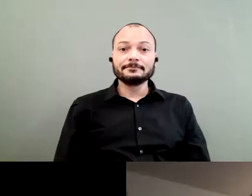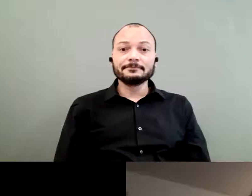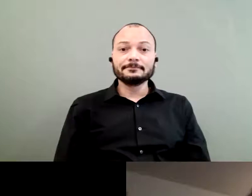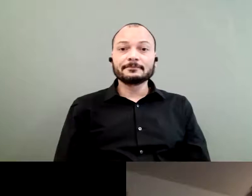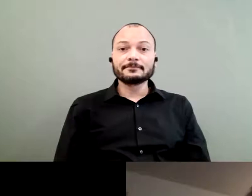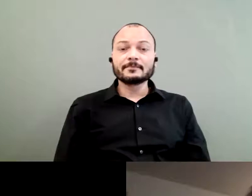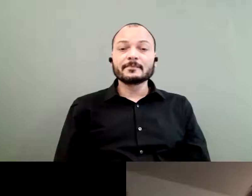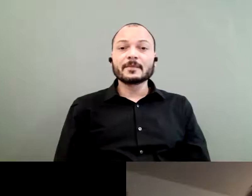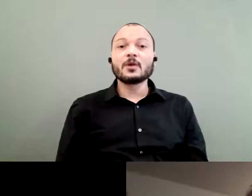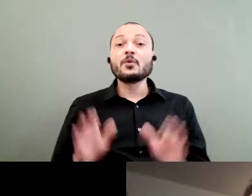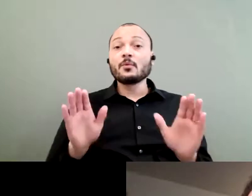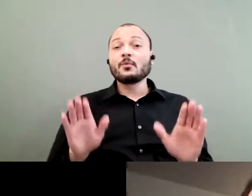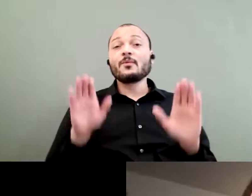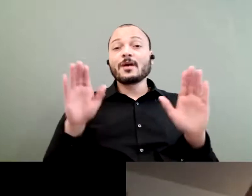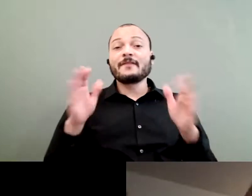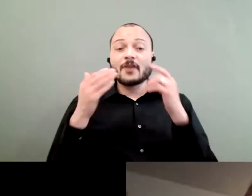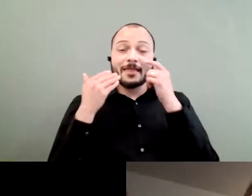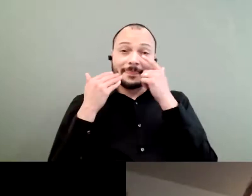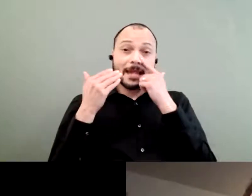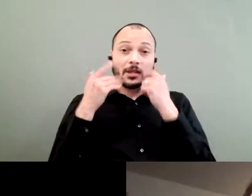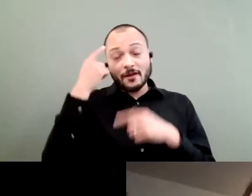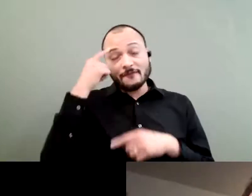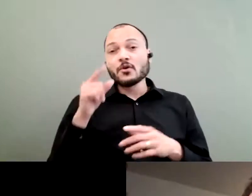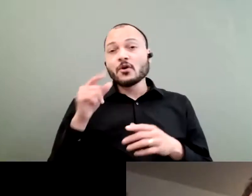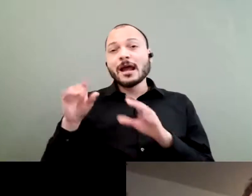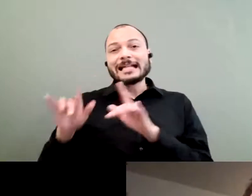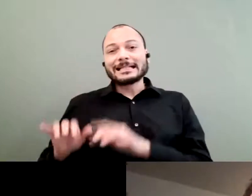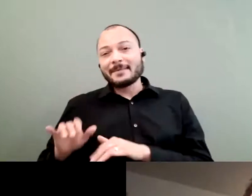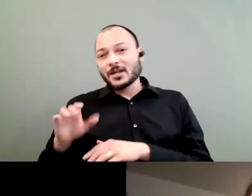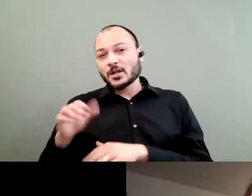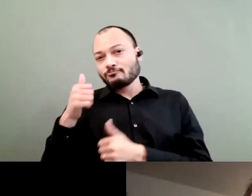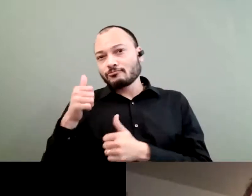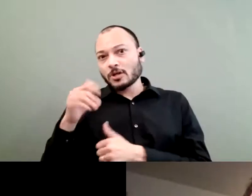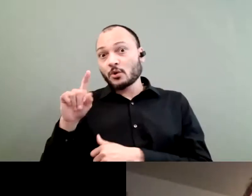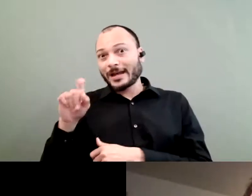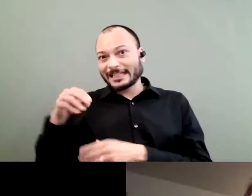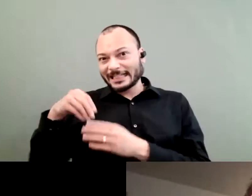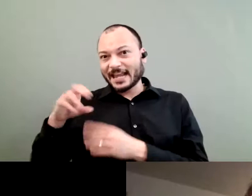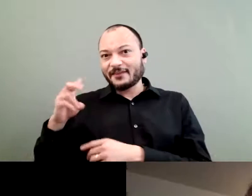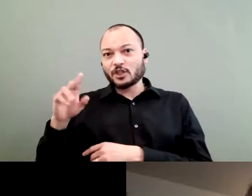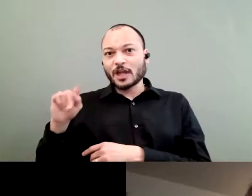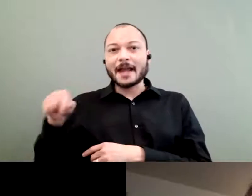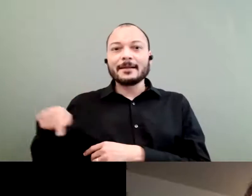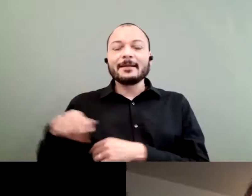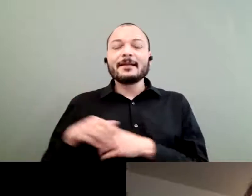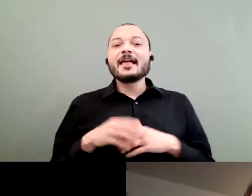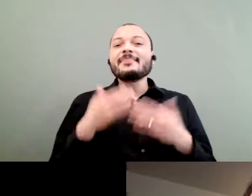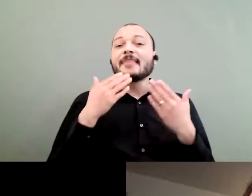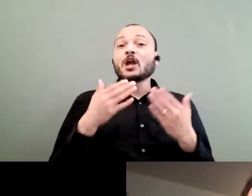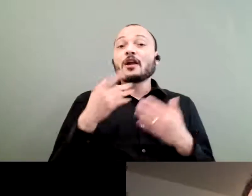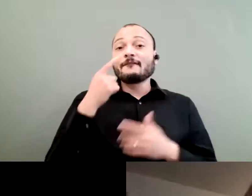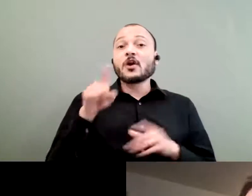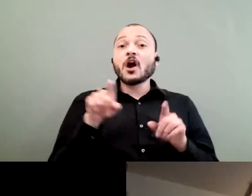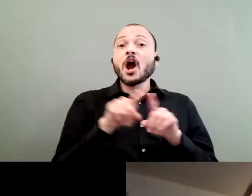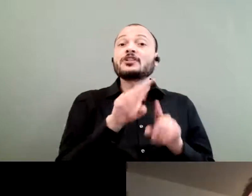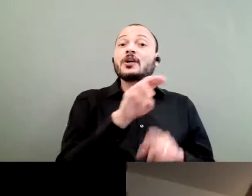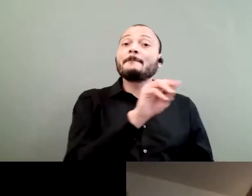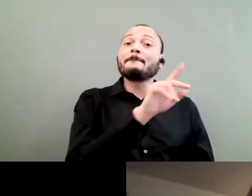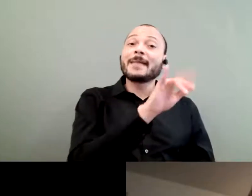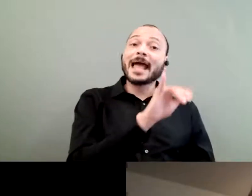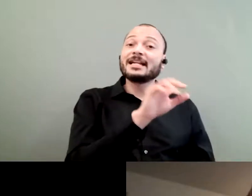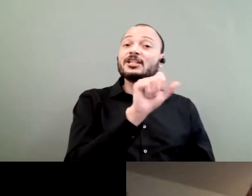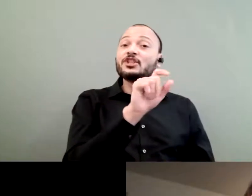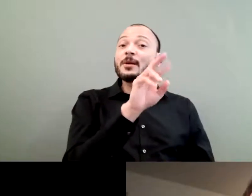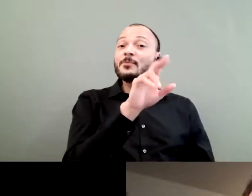Wonderful. And thank you for putting great questions into the chat. Thank you also for Mandy and Sabrina and others for answering